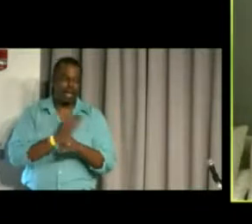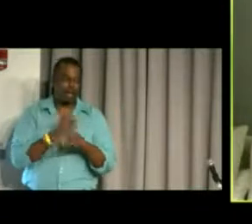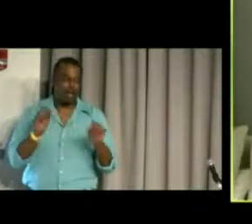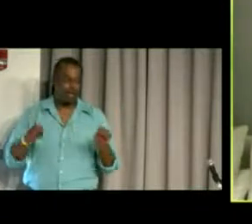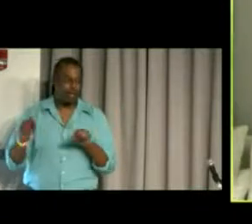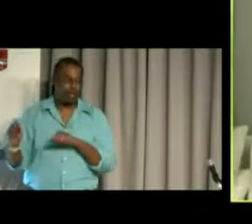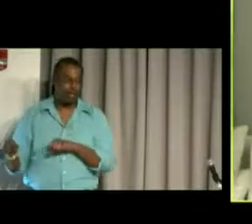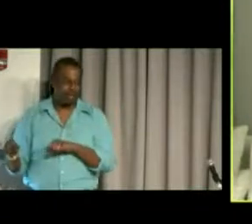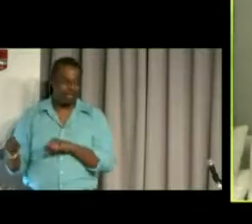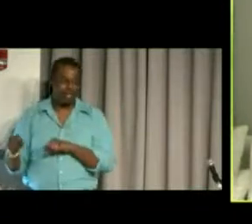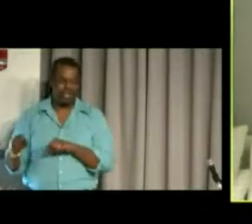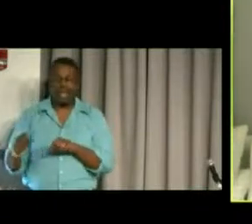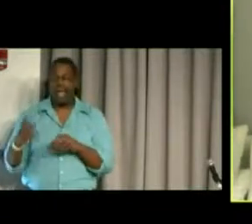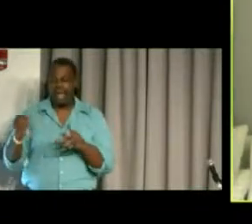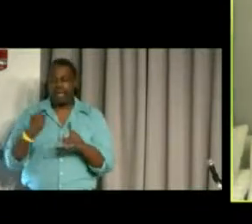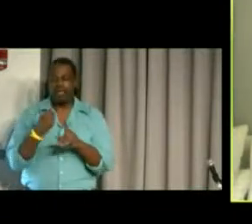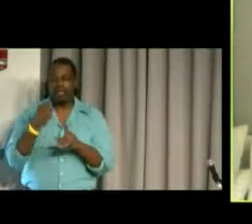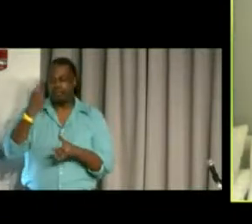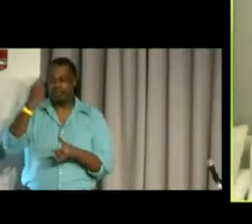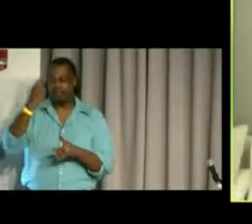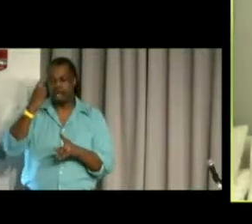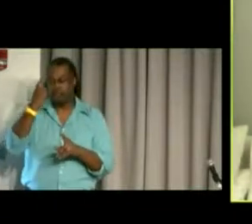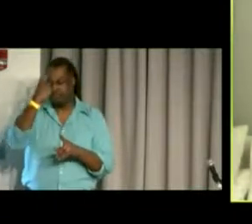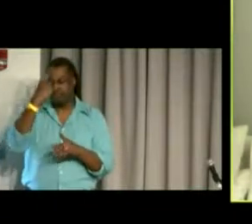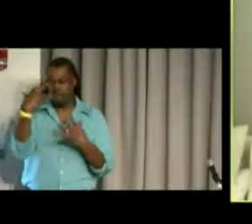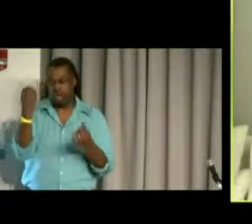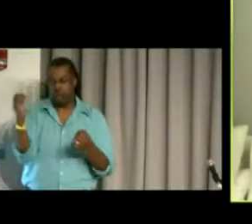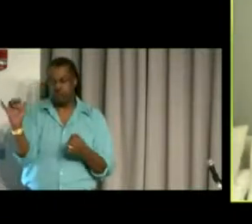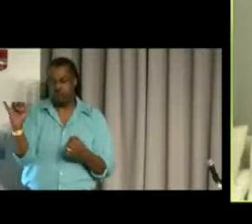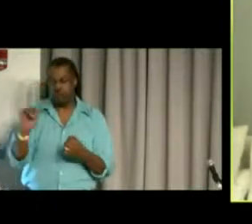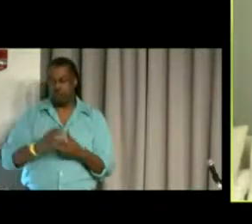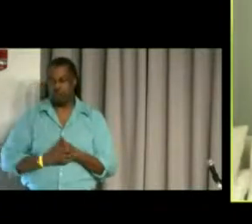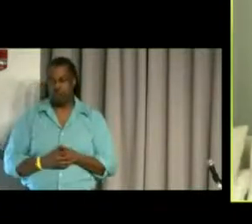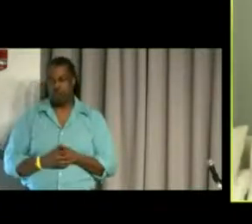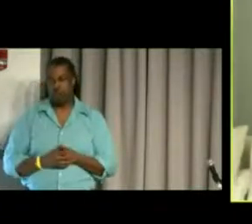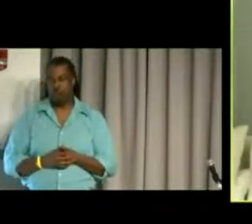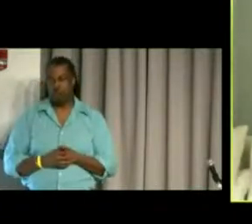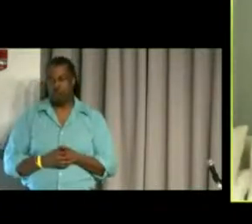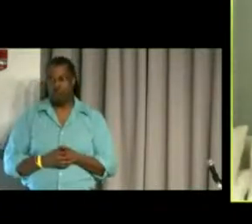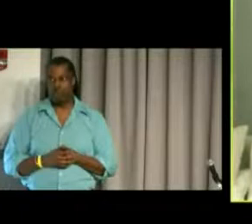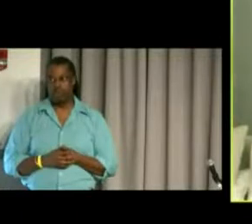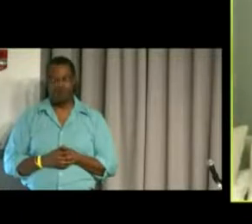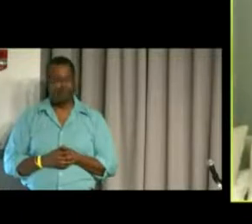And that impacts your mental health as well, physical well-being, but also our mental.